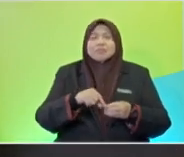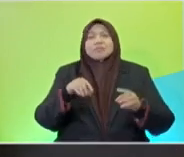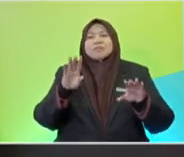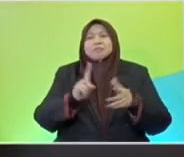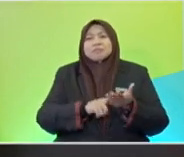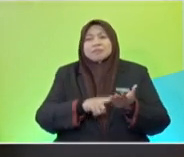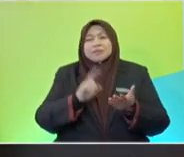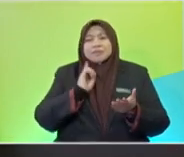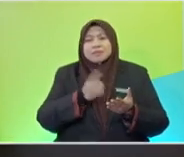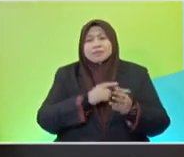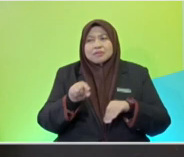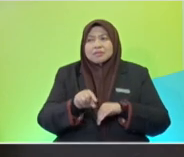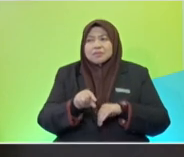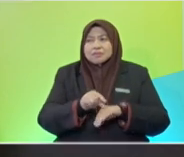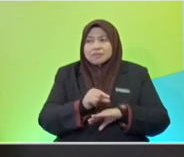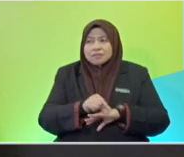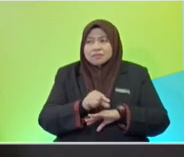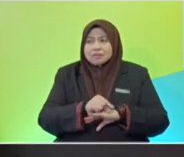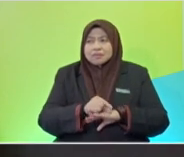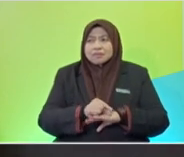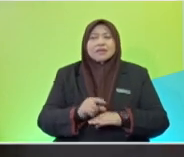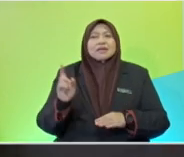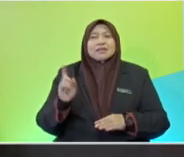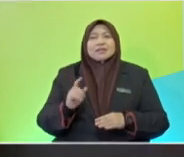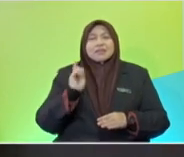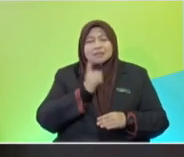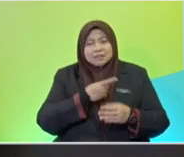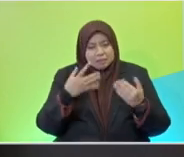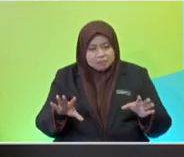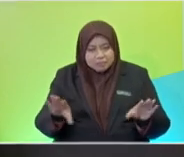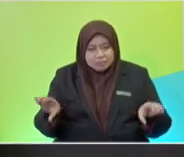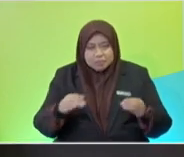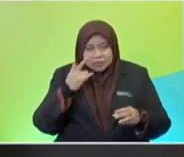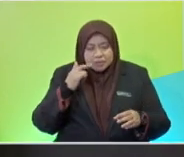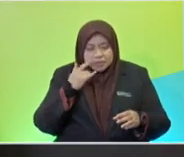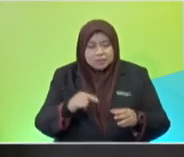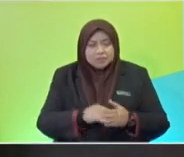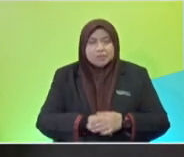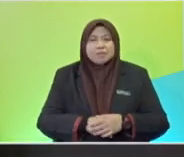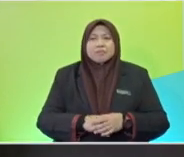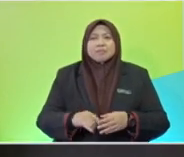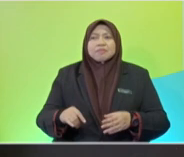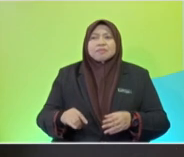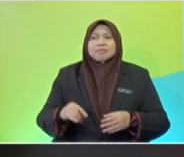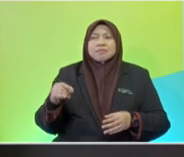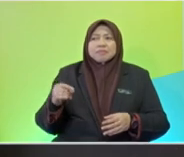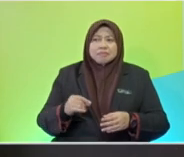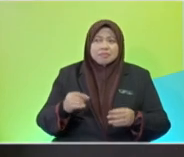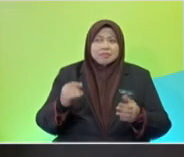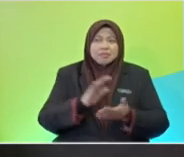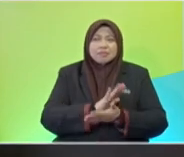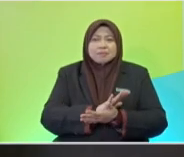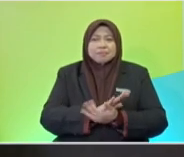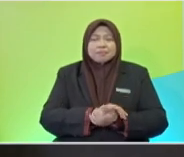made his own paper puppet for the shadow play. And overall, Sean deserves 6 stars.